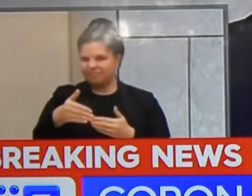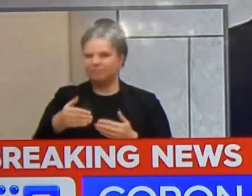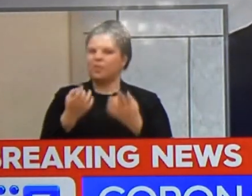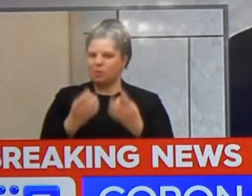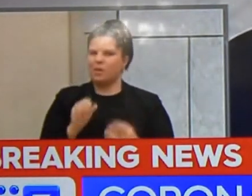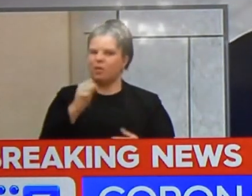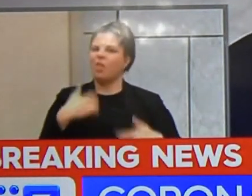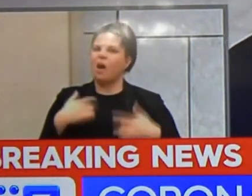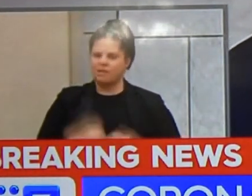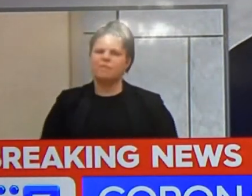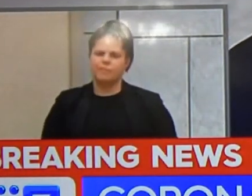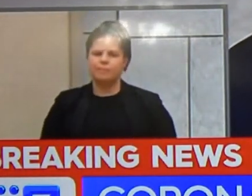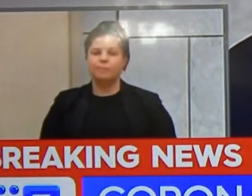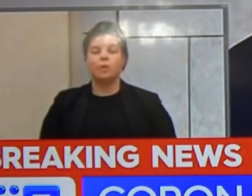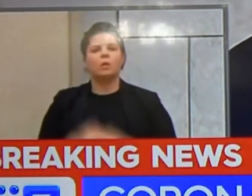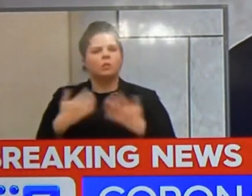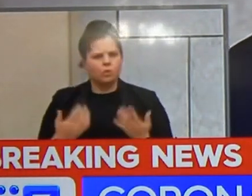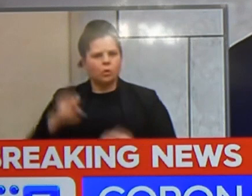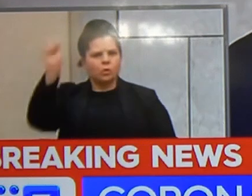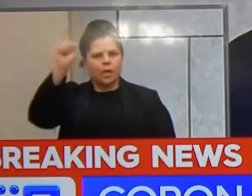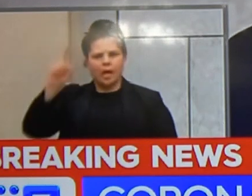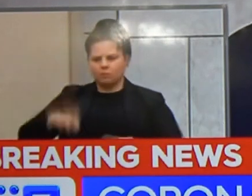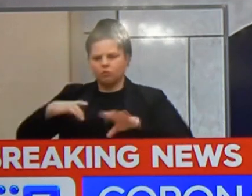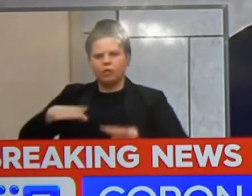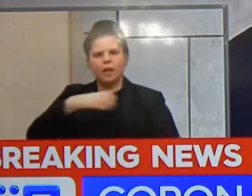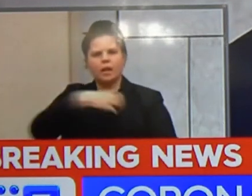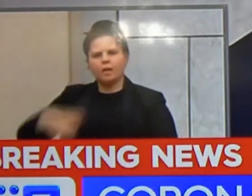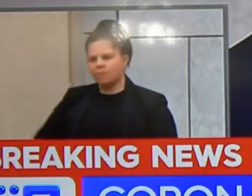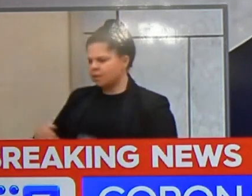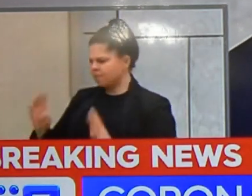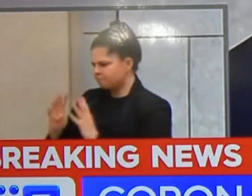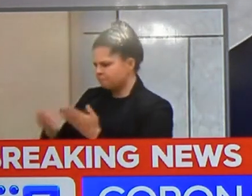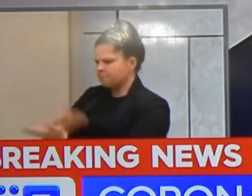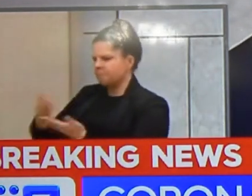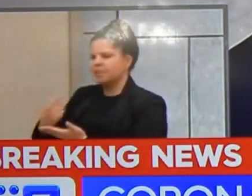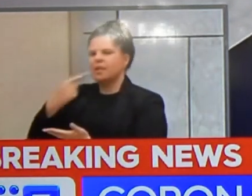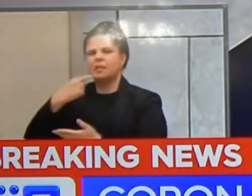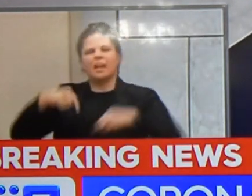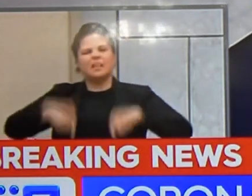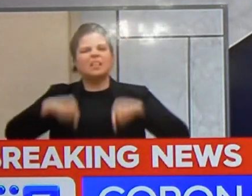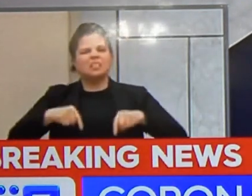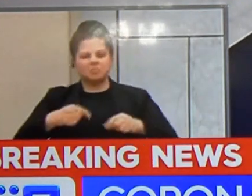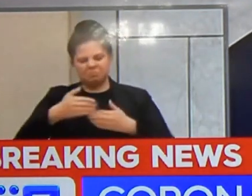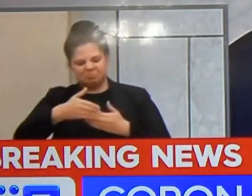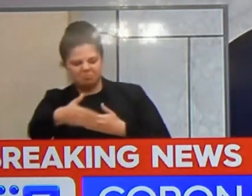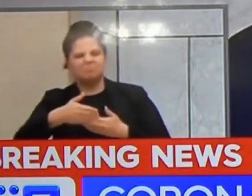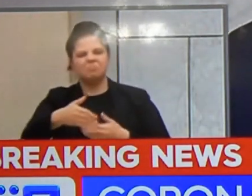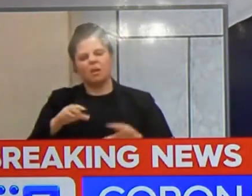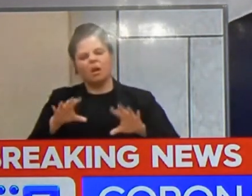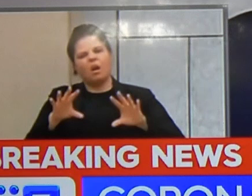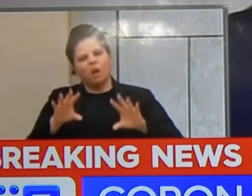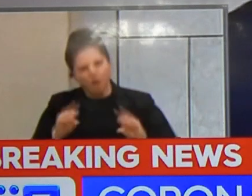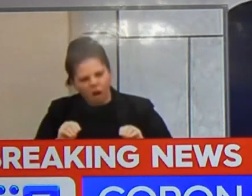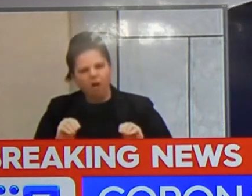So we are in what we describe today as a National Cabinet as the suppression phase. We are now in a place where